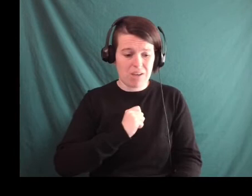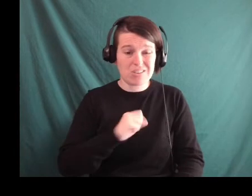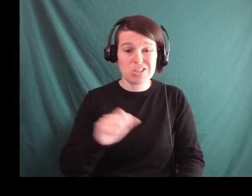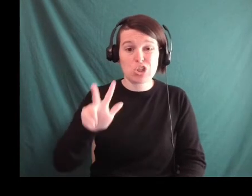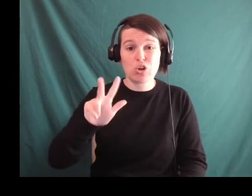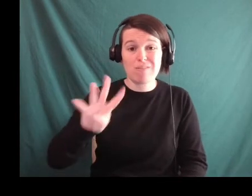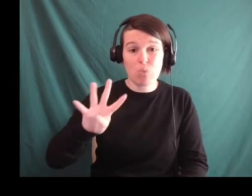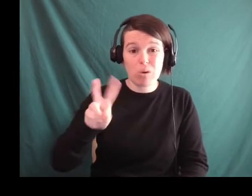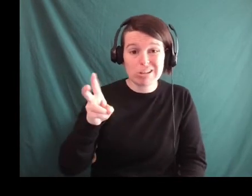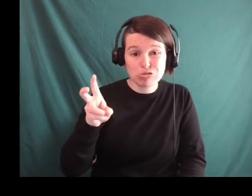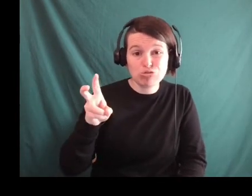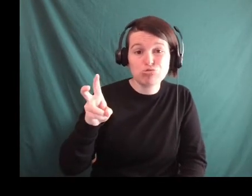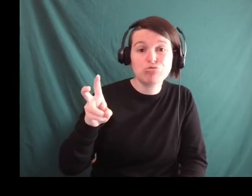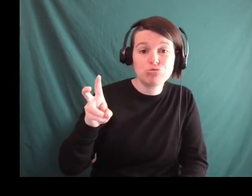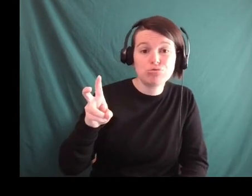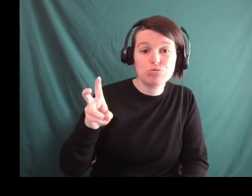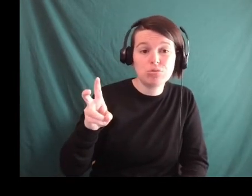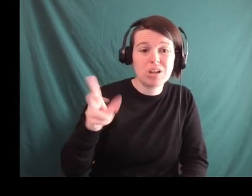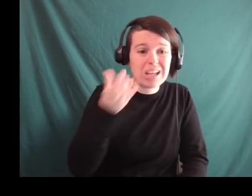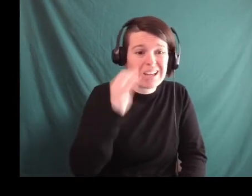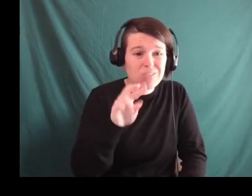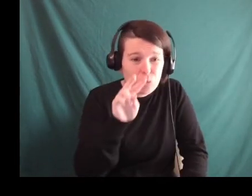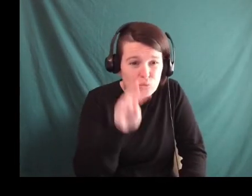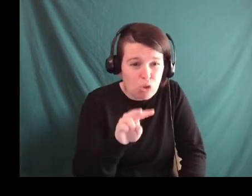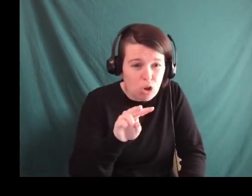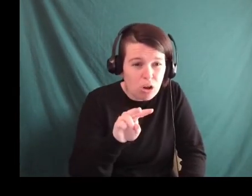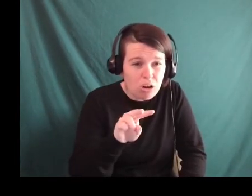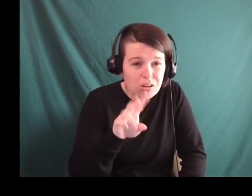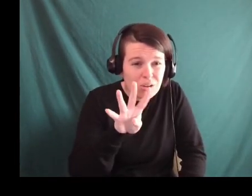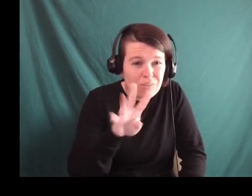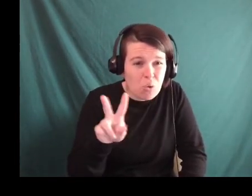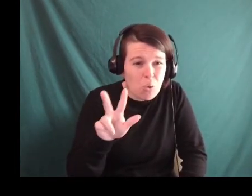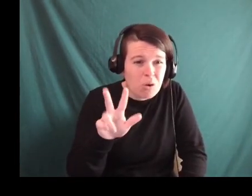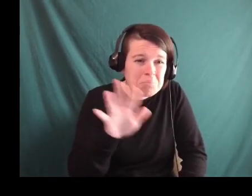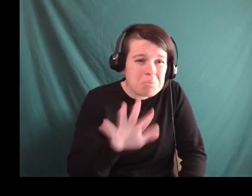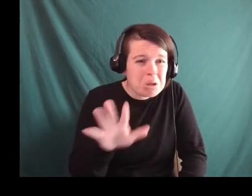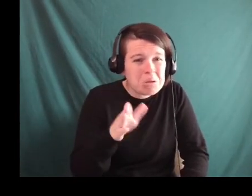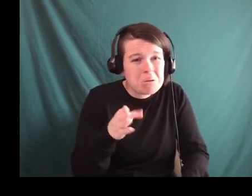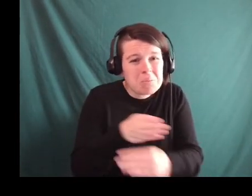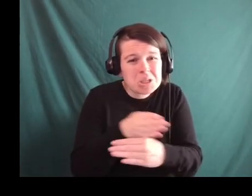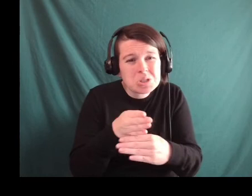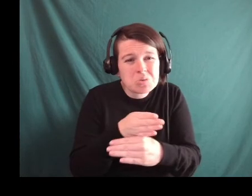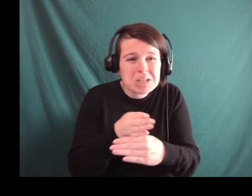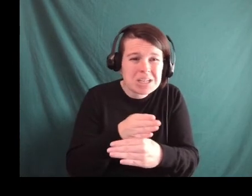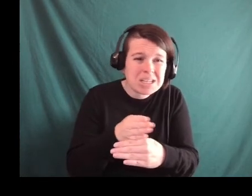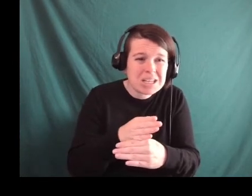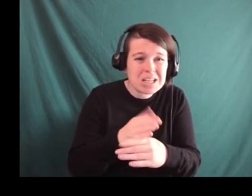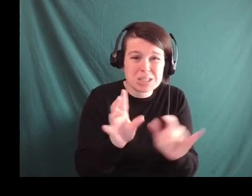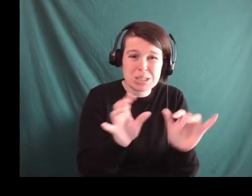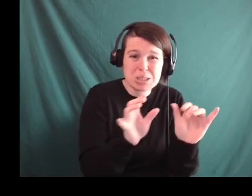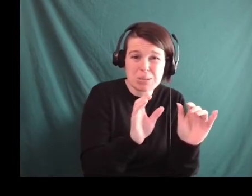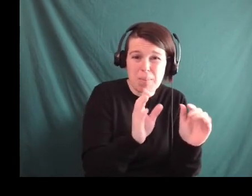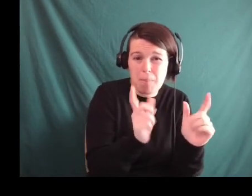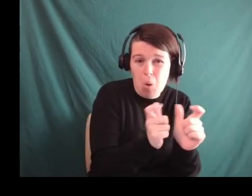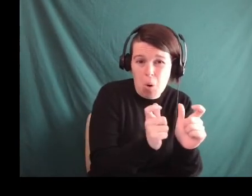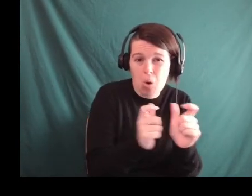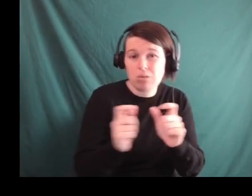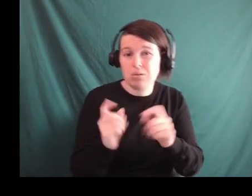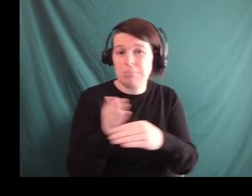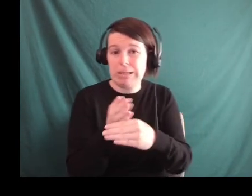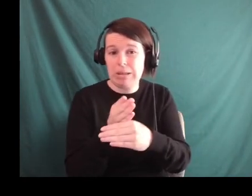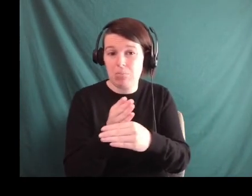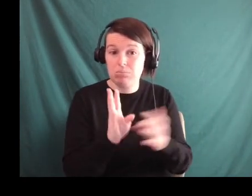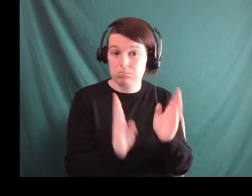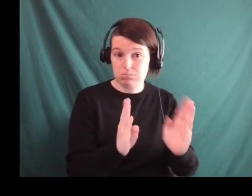34 inches. If you look at chest size, that puts me somewhere in between a small and a medium,